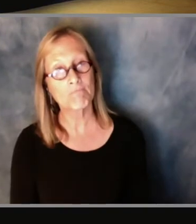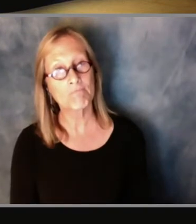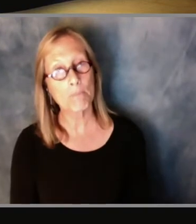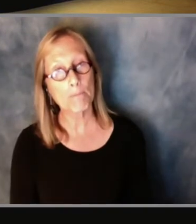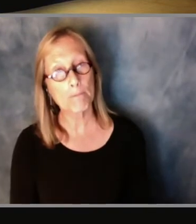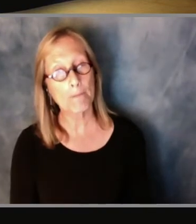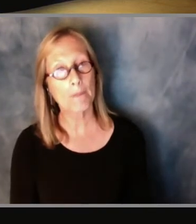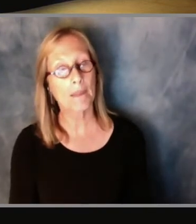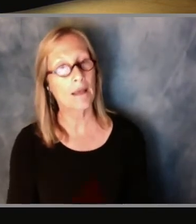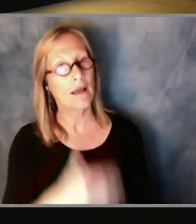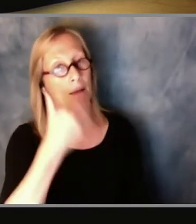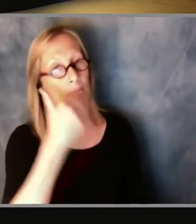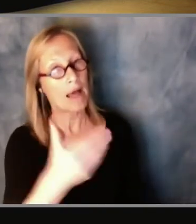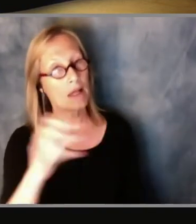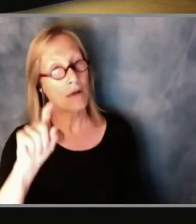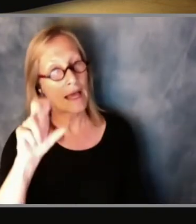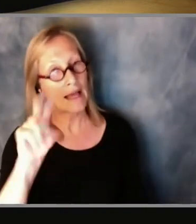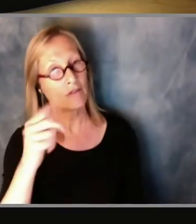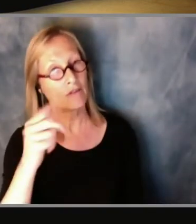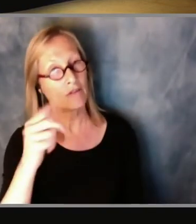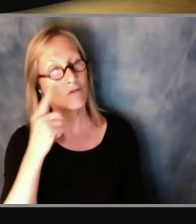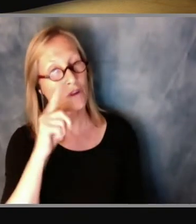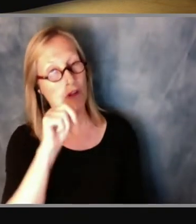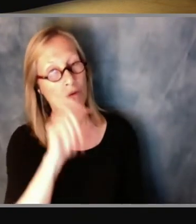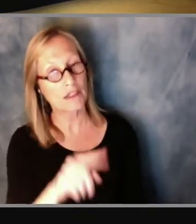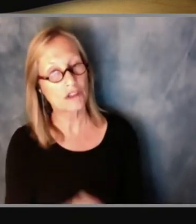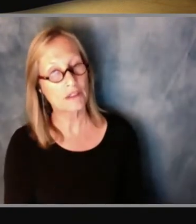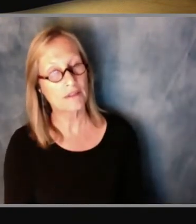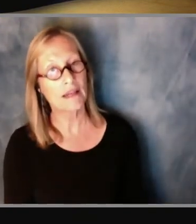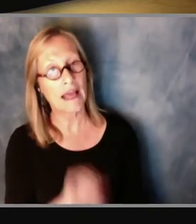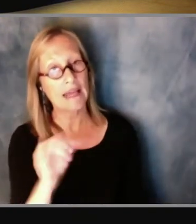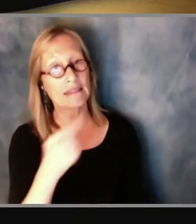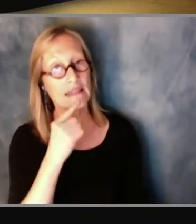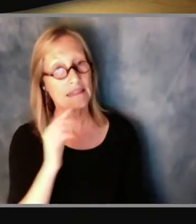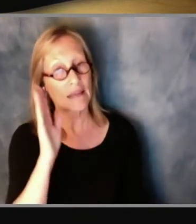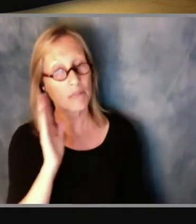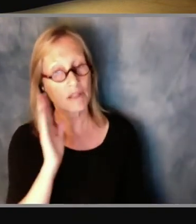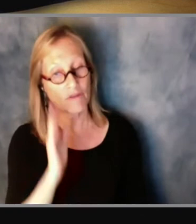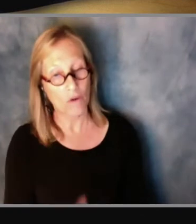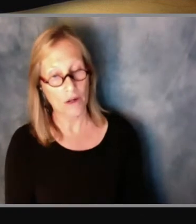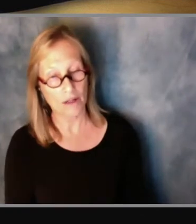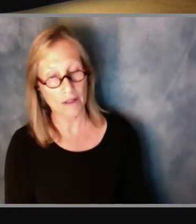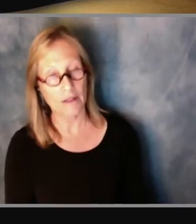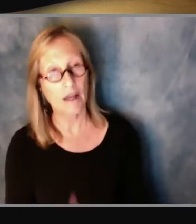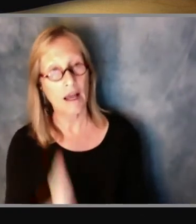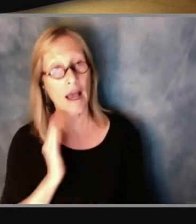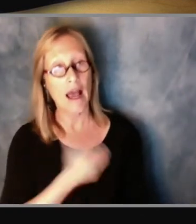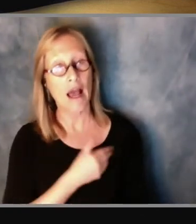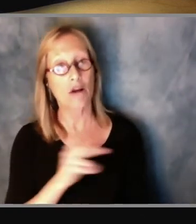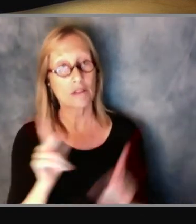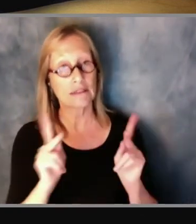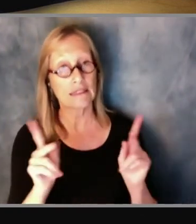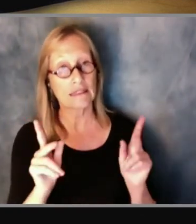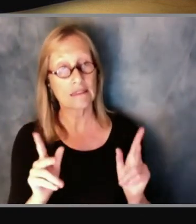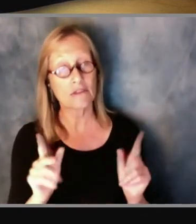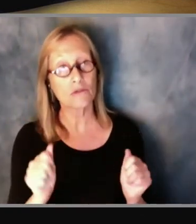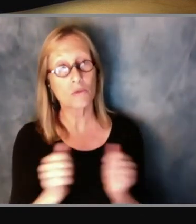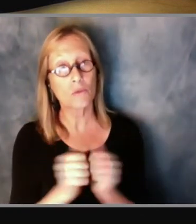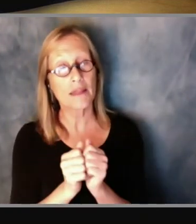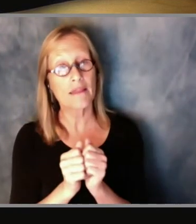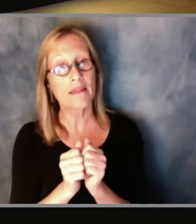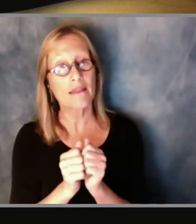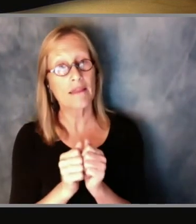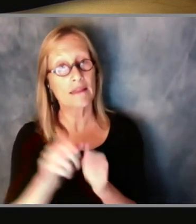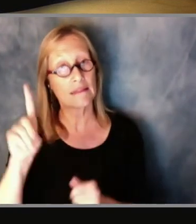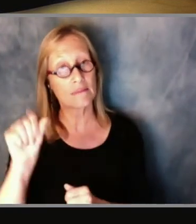Mahalo, Ellen, for the question. And as I had stated earlier, our citizens with disabilities need to have